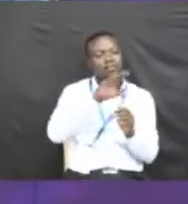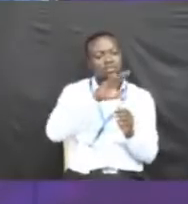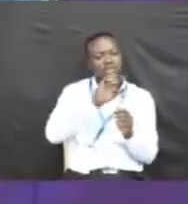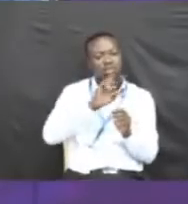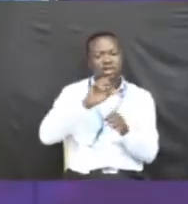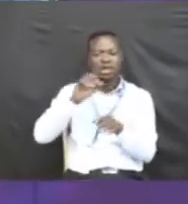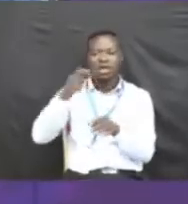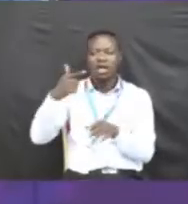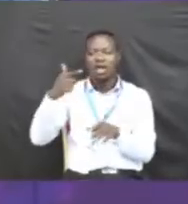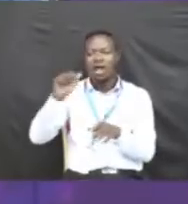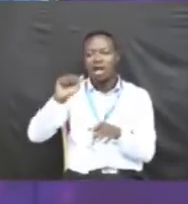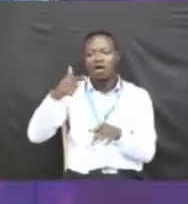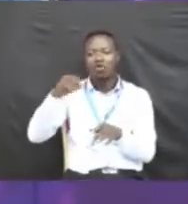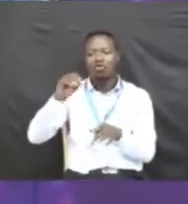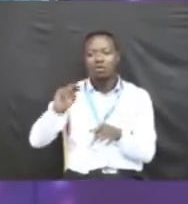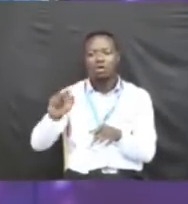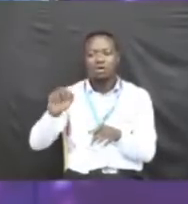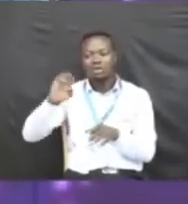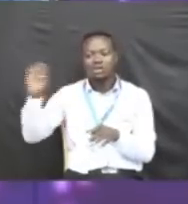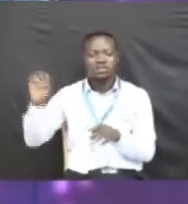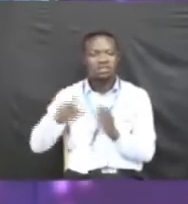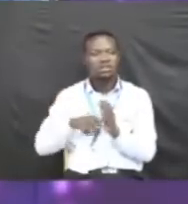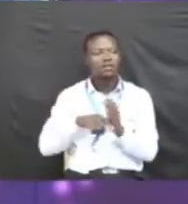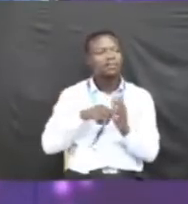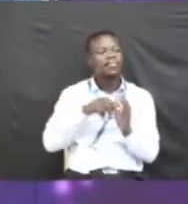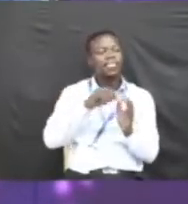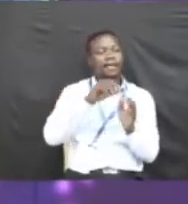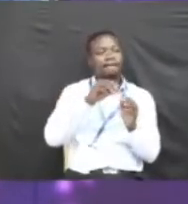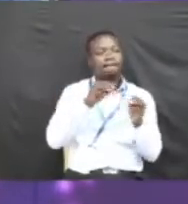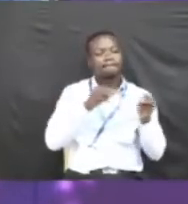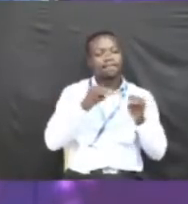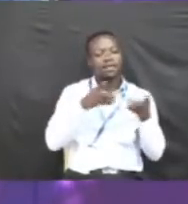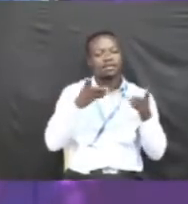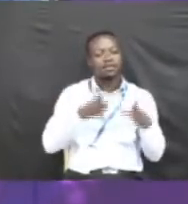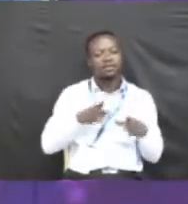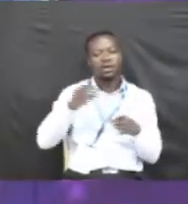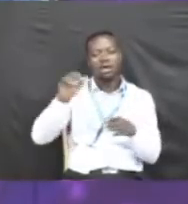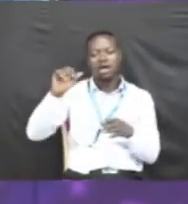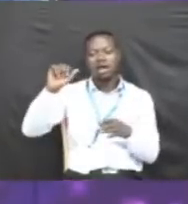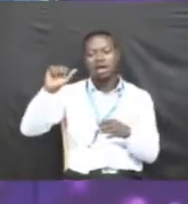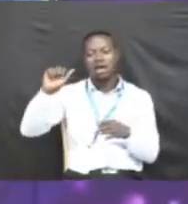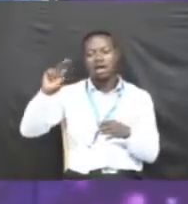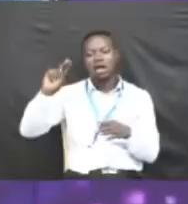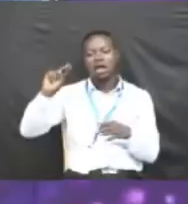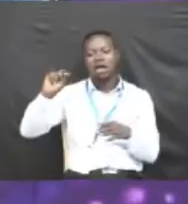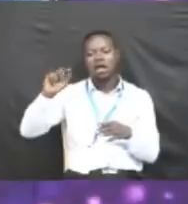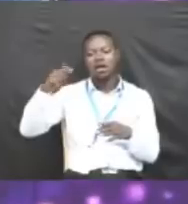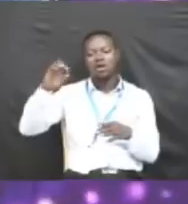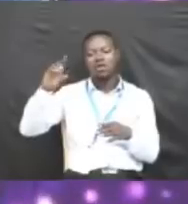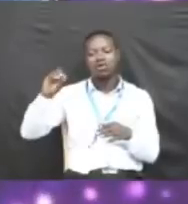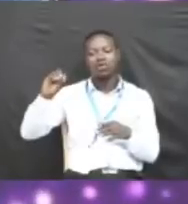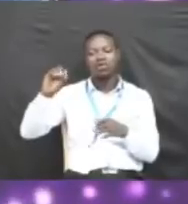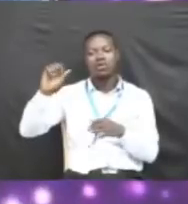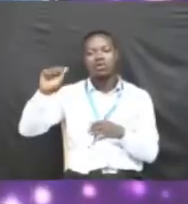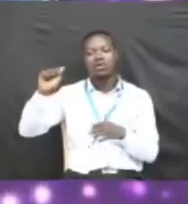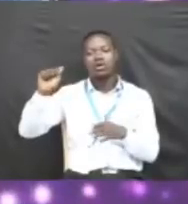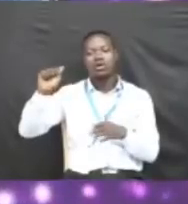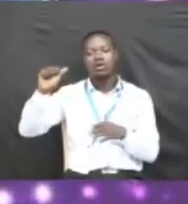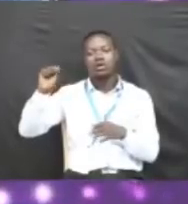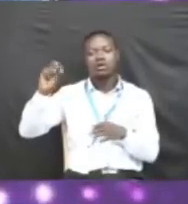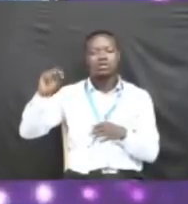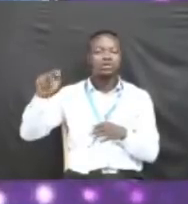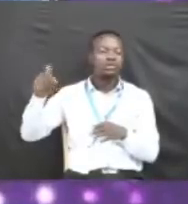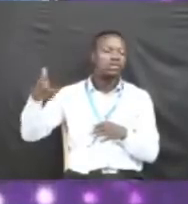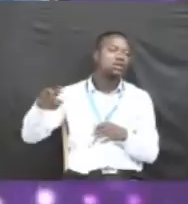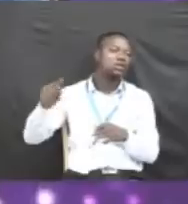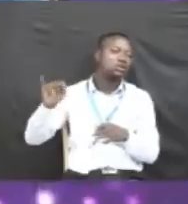Elder Samuel Buop Managing Director Anglo Goodod Ashante Very reverend Dr. John Quiadu Jr.